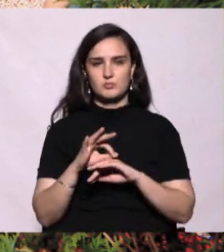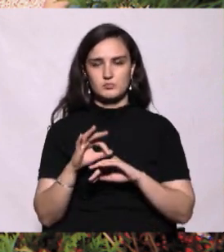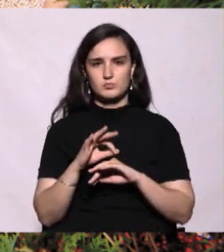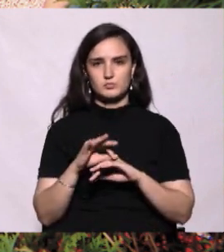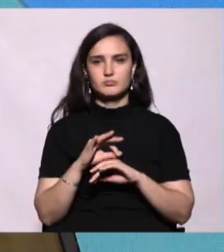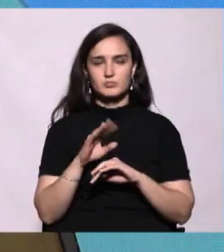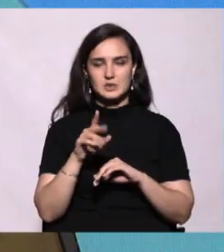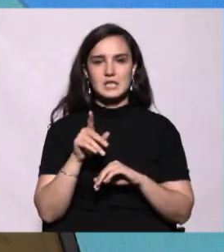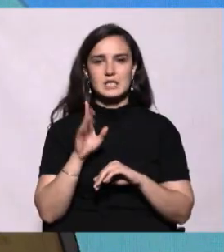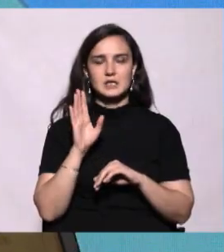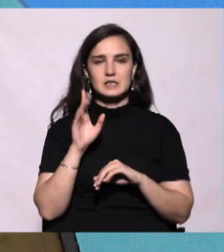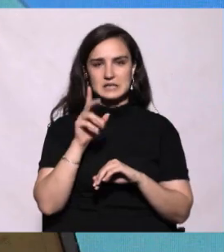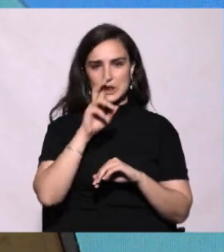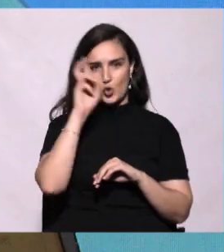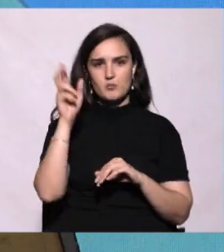her the queen, obviously.